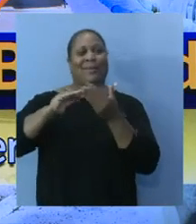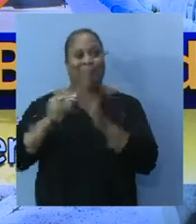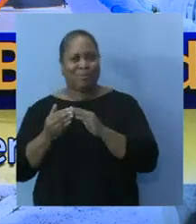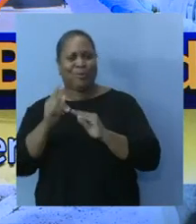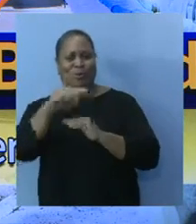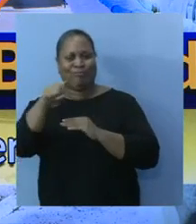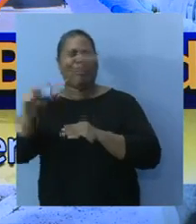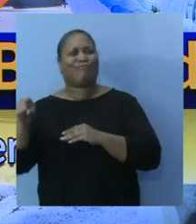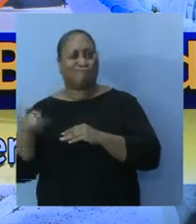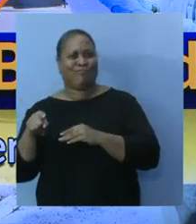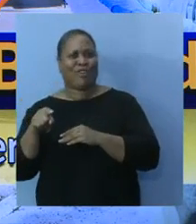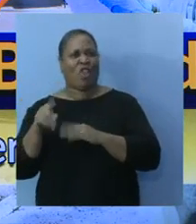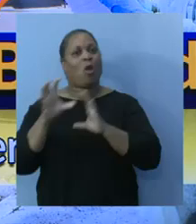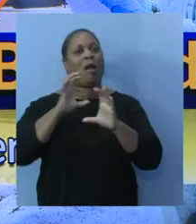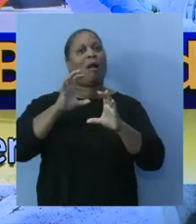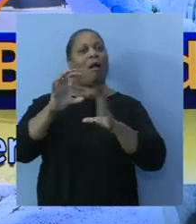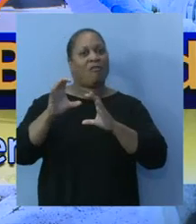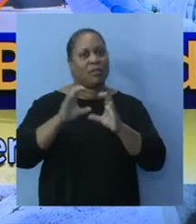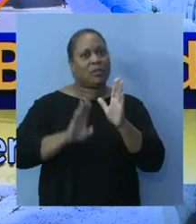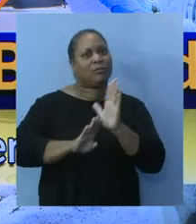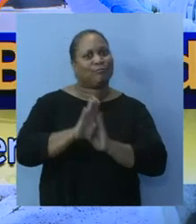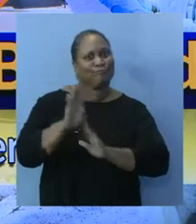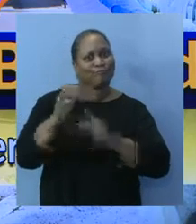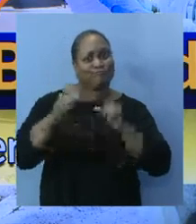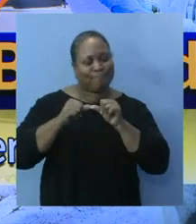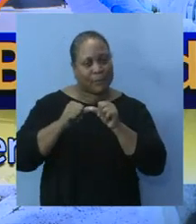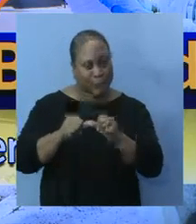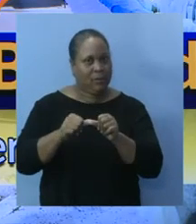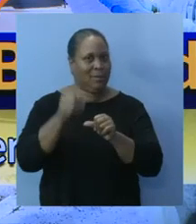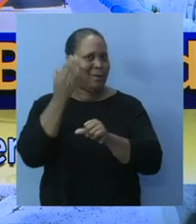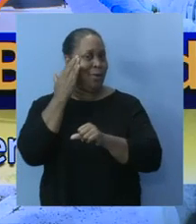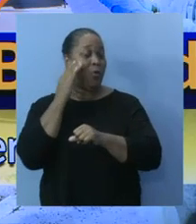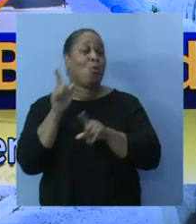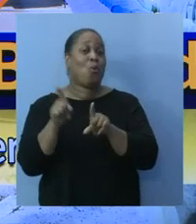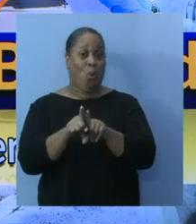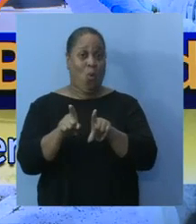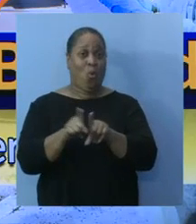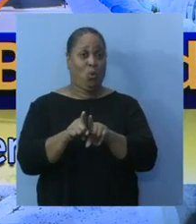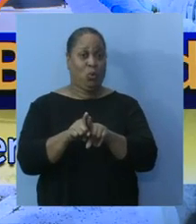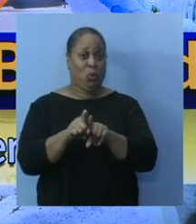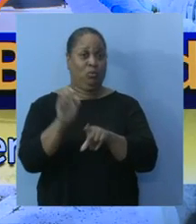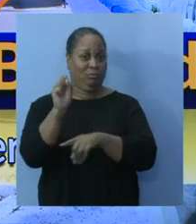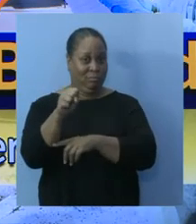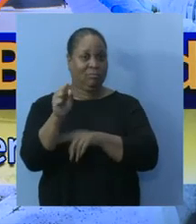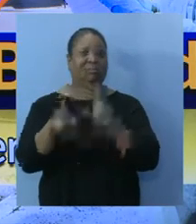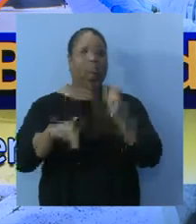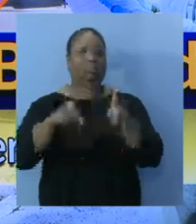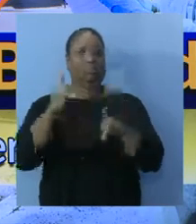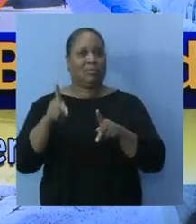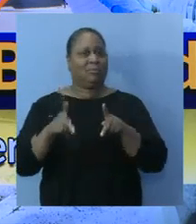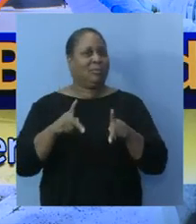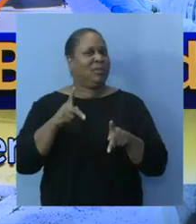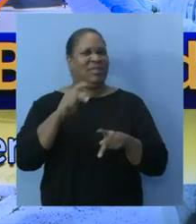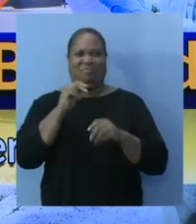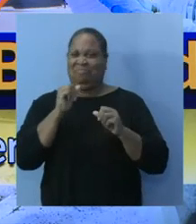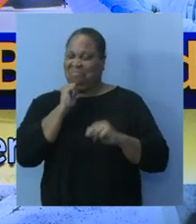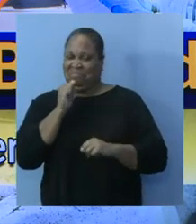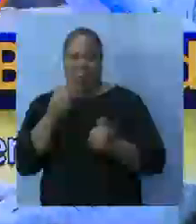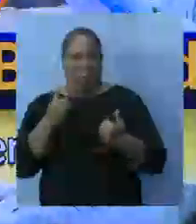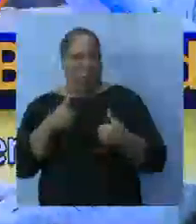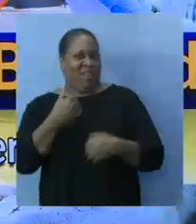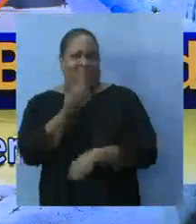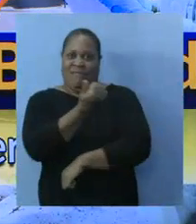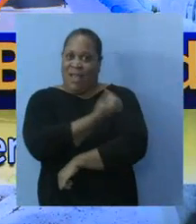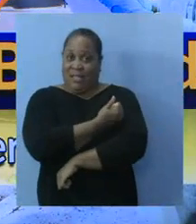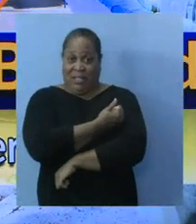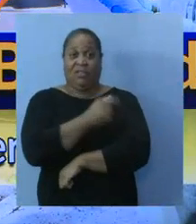those conversations will continue. And I know that also the fact is that there will be persons who do not get vaccinated. And